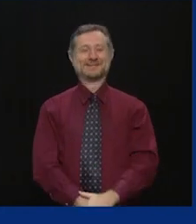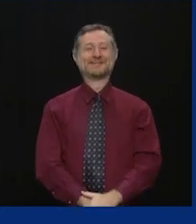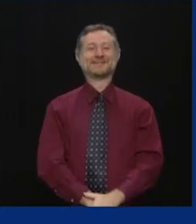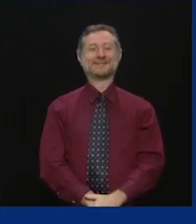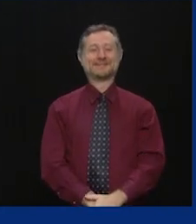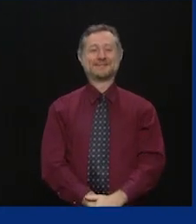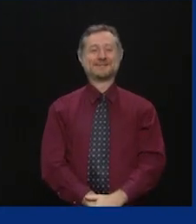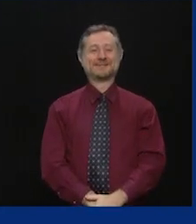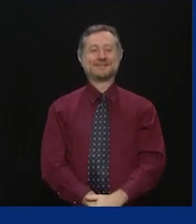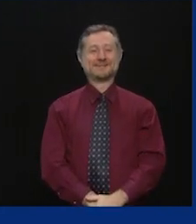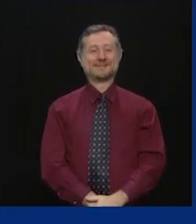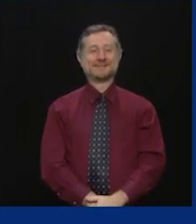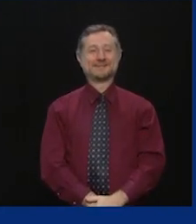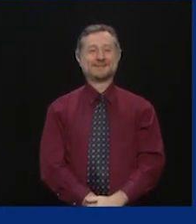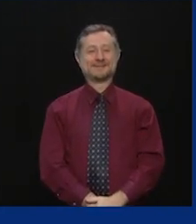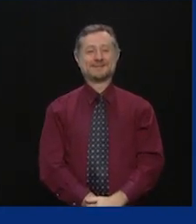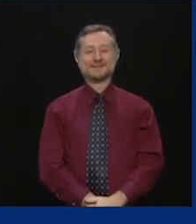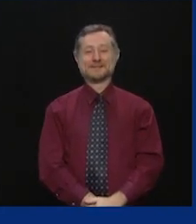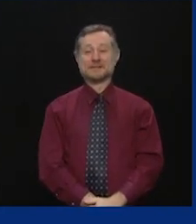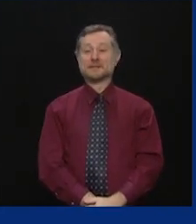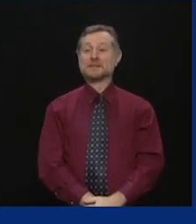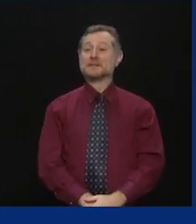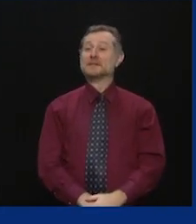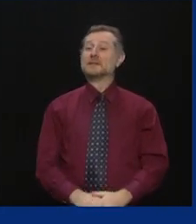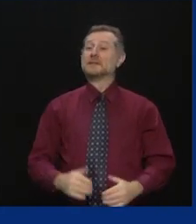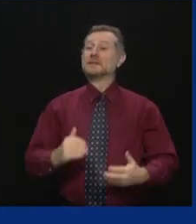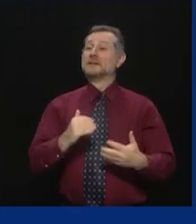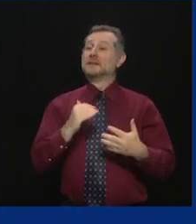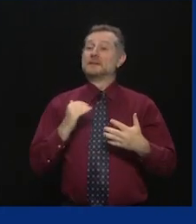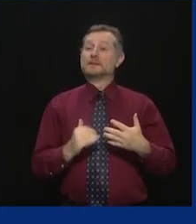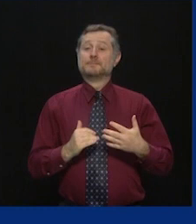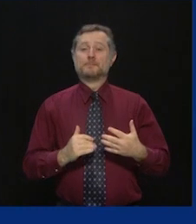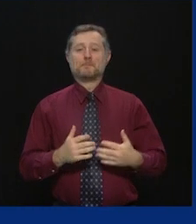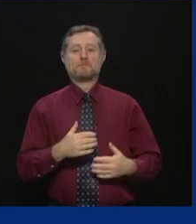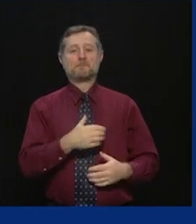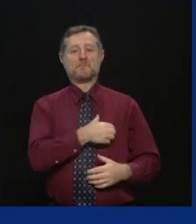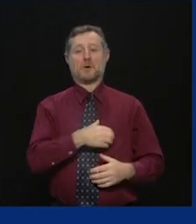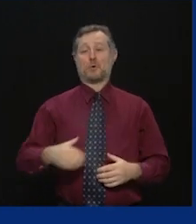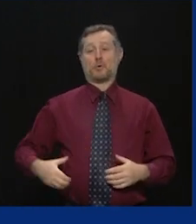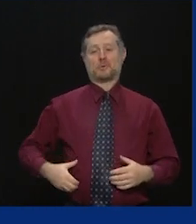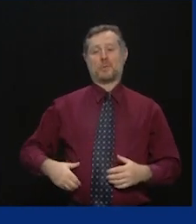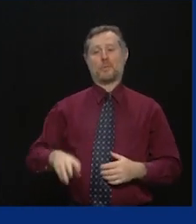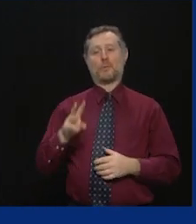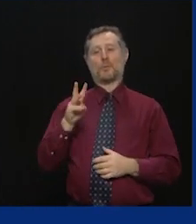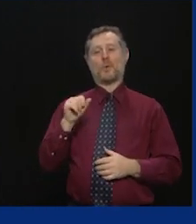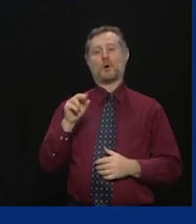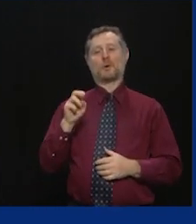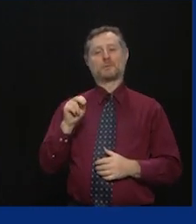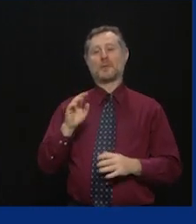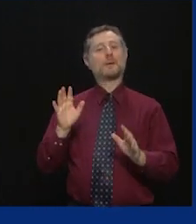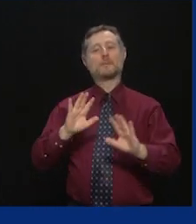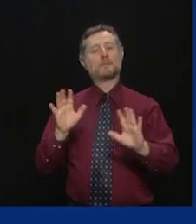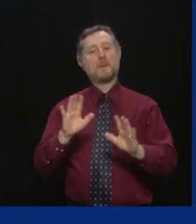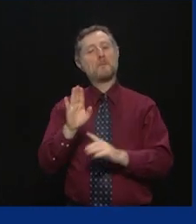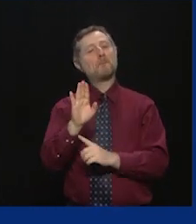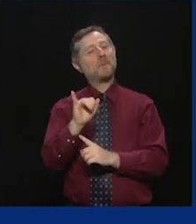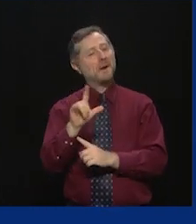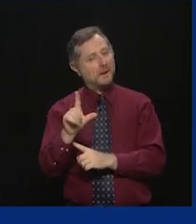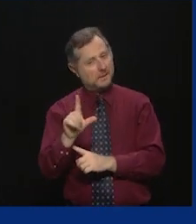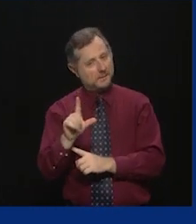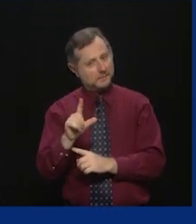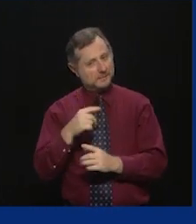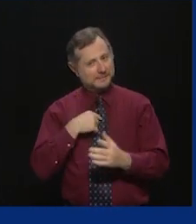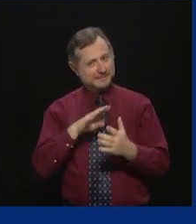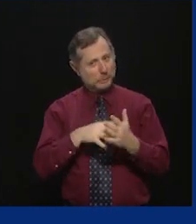And the next speaker is Mayor Warren? No, yeah, Bill, okay. Got to change my schedule here.